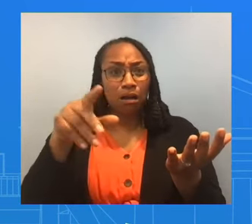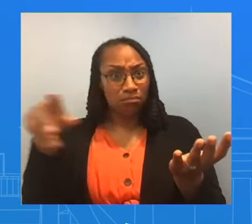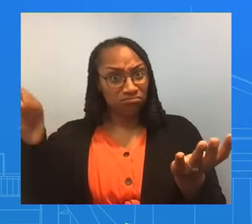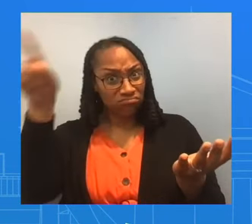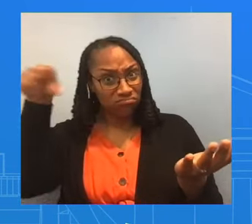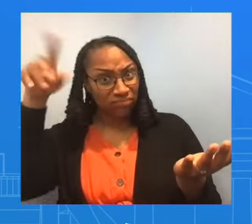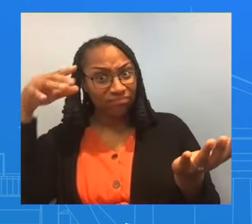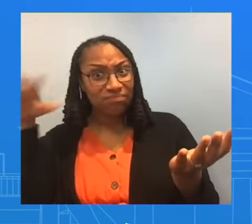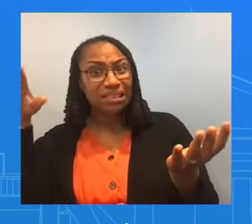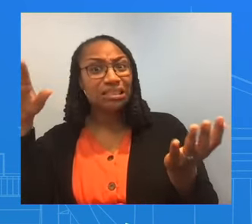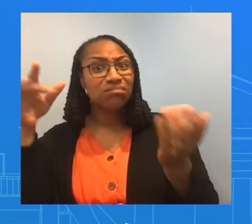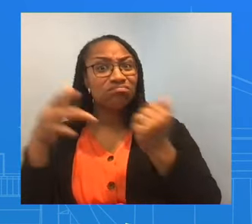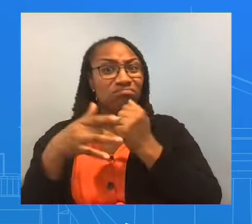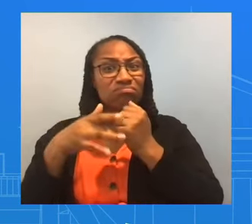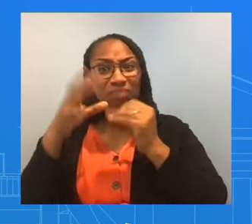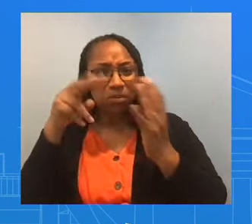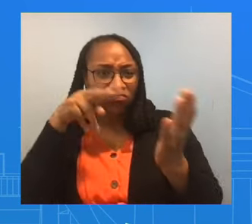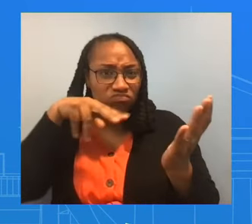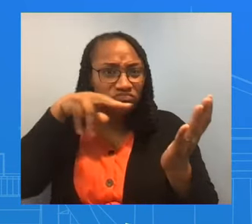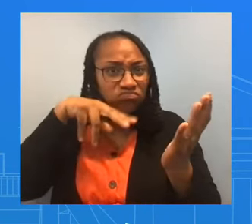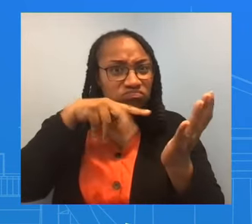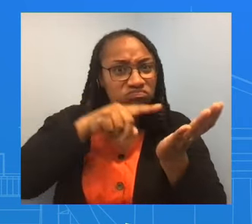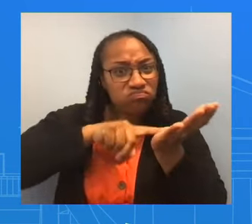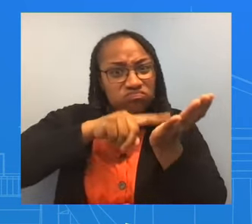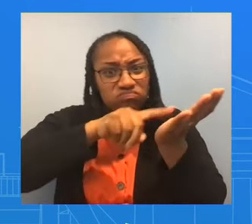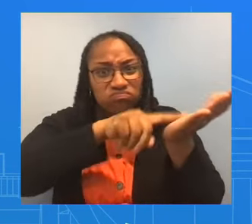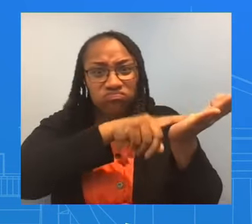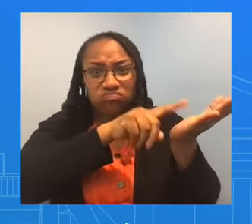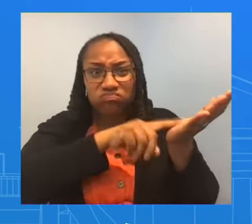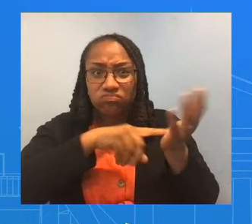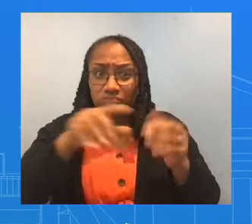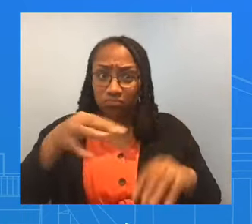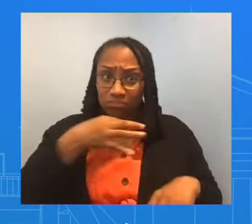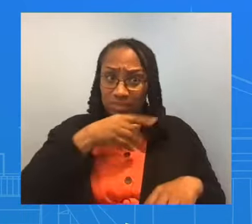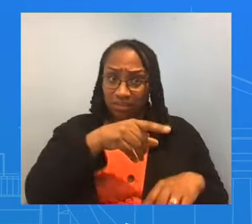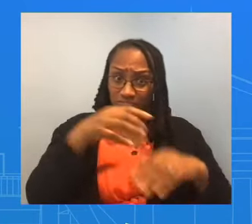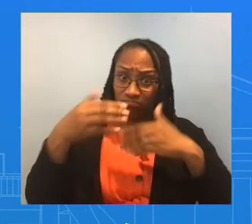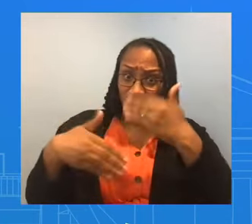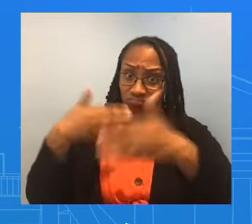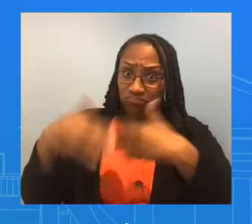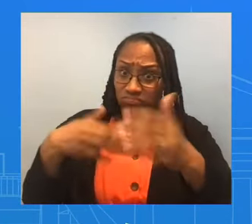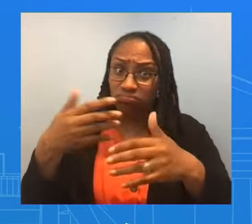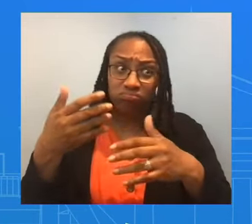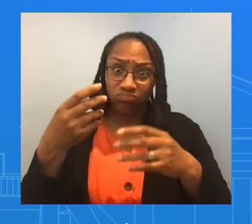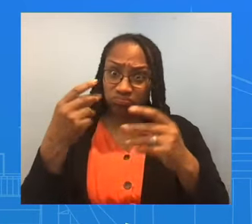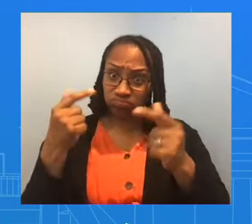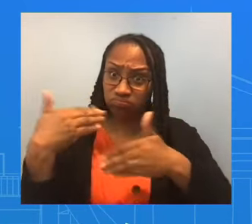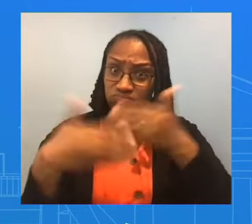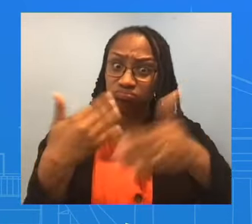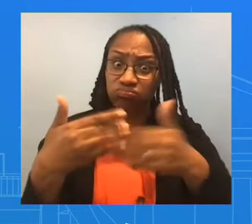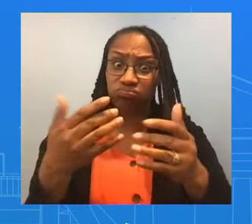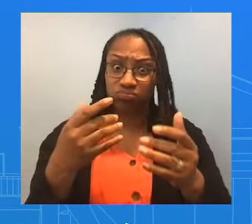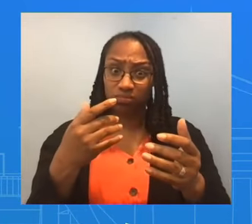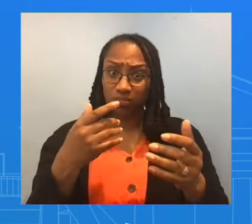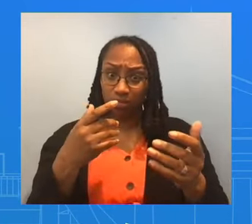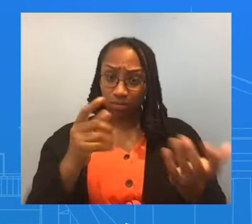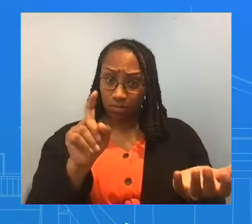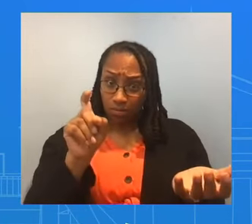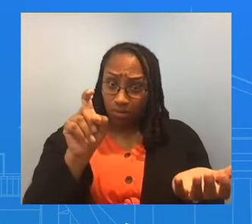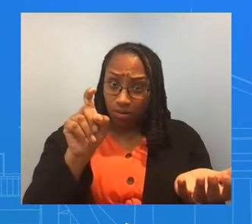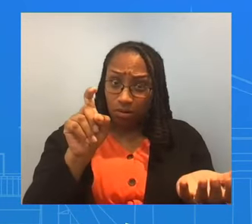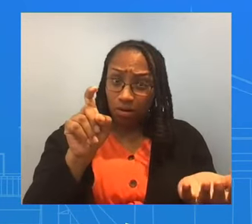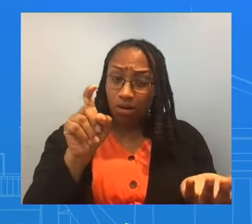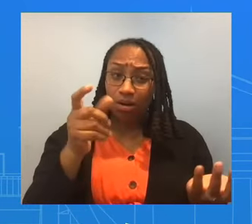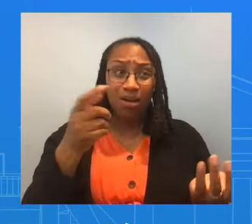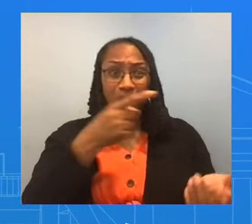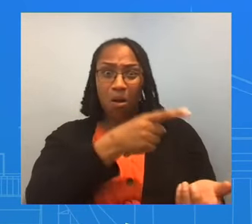American public about, you know, whether national security was threatened or not? So look, I'm not going to, as